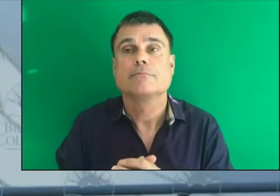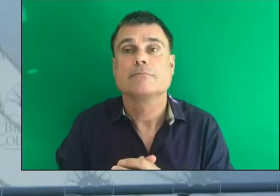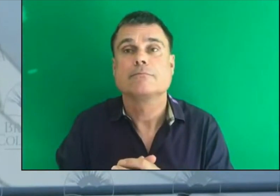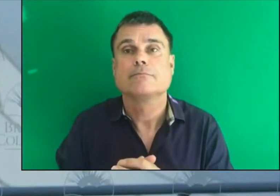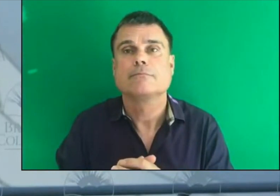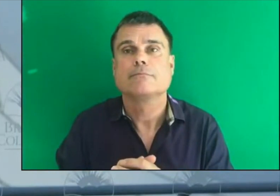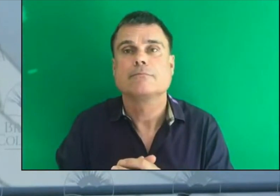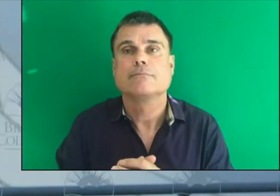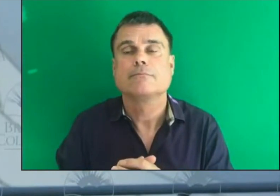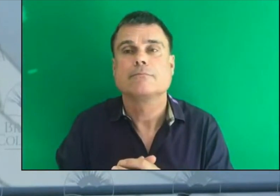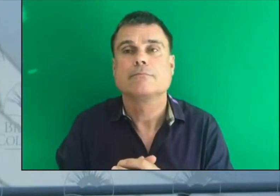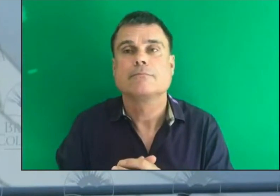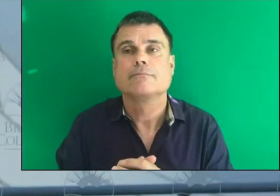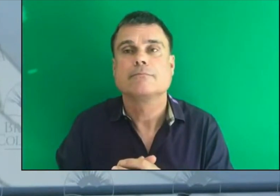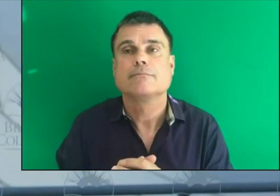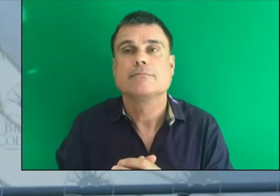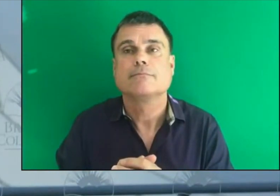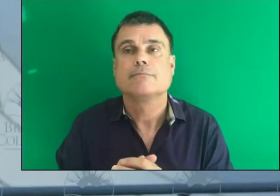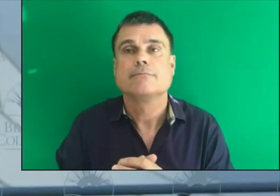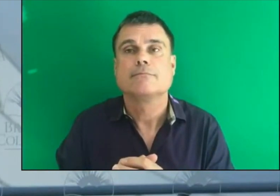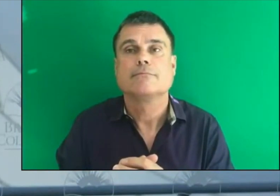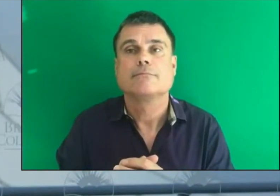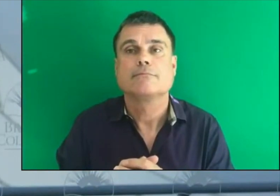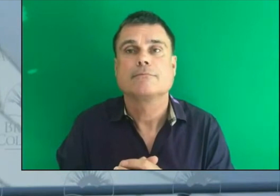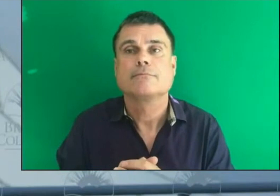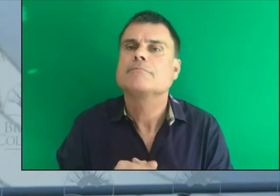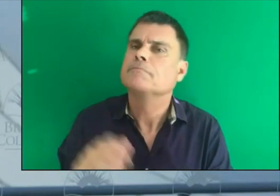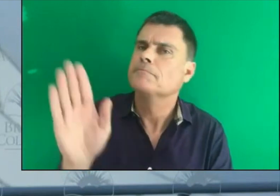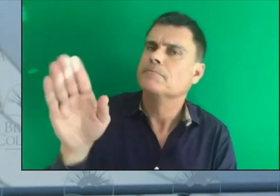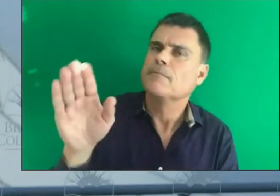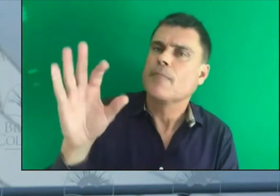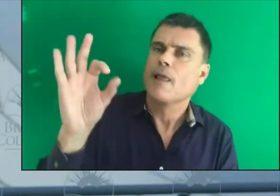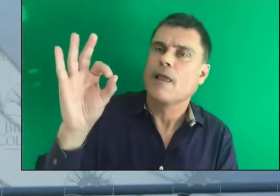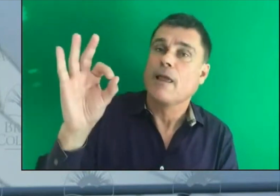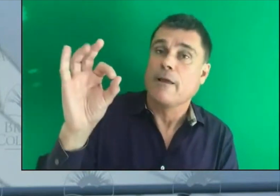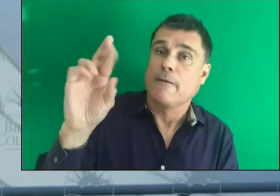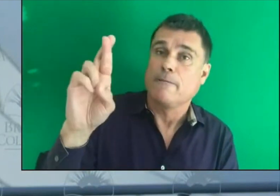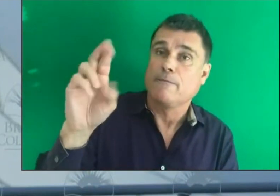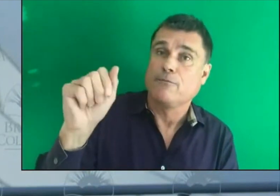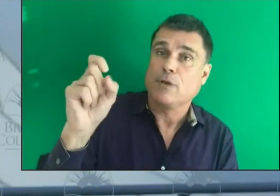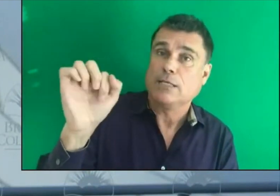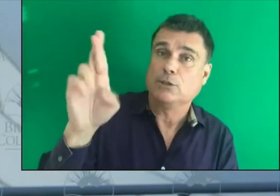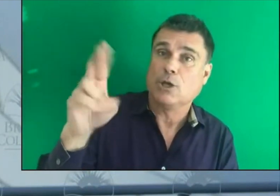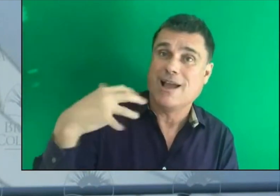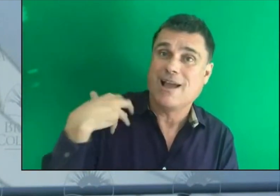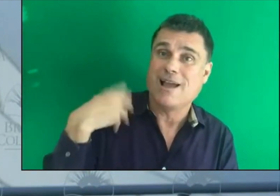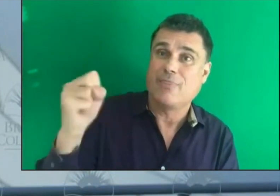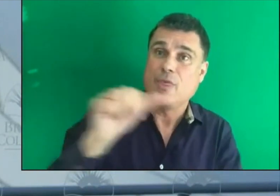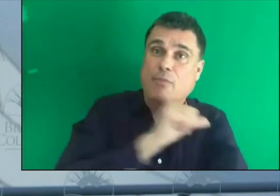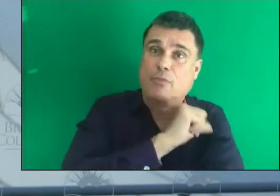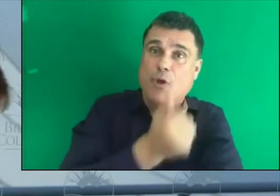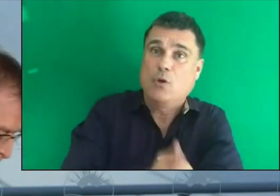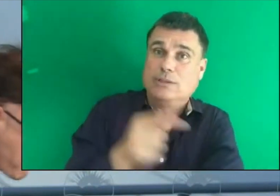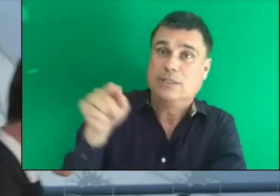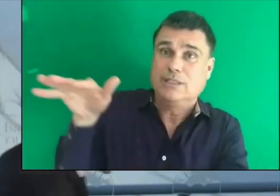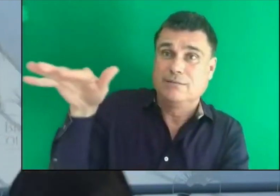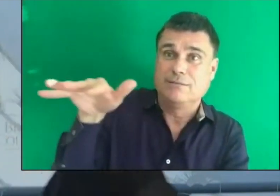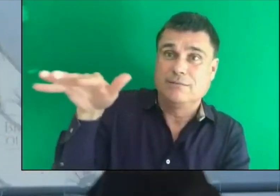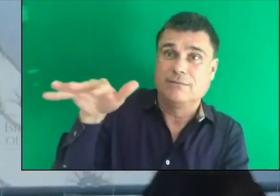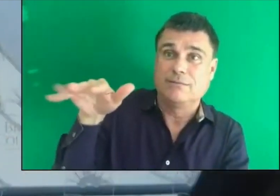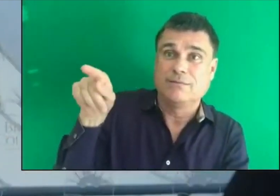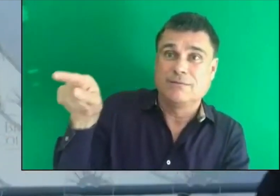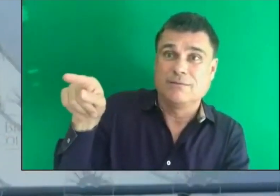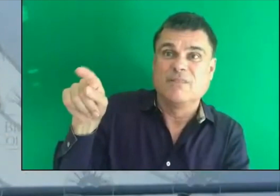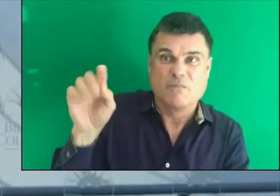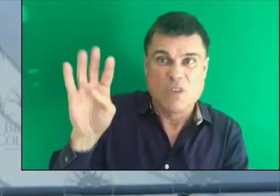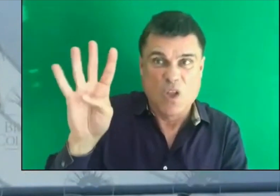leaders and better teachers, and I take away a lot from what people tell me every day by email and in meetings. Do you have a